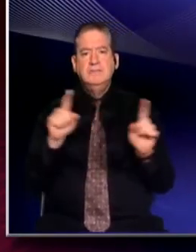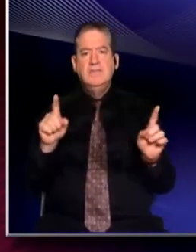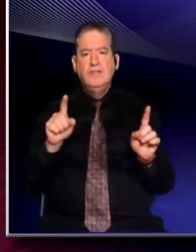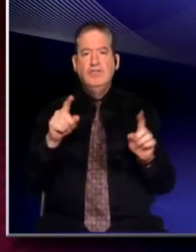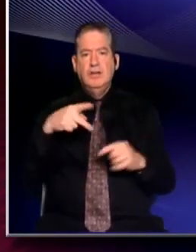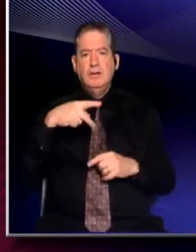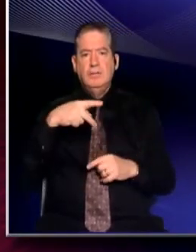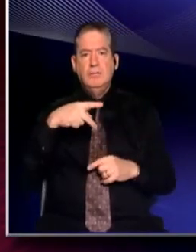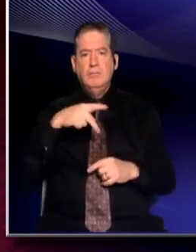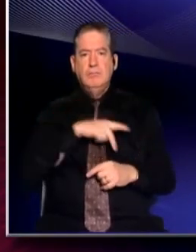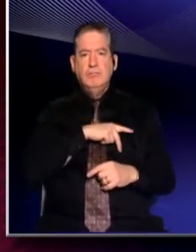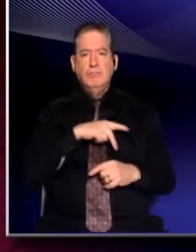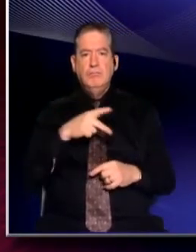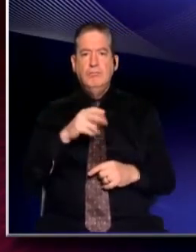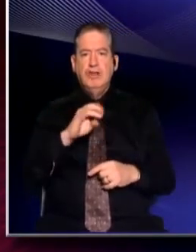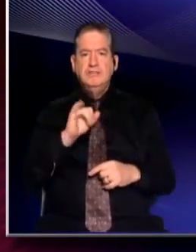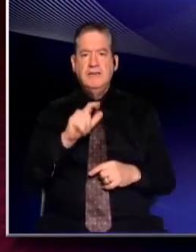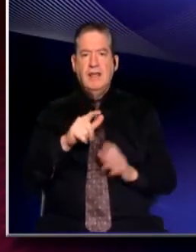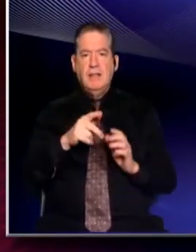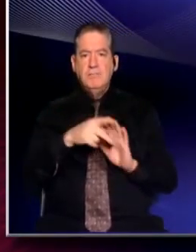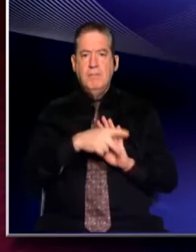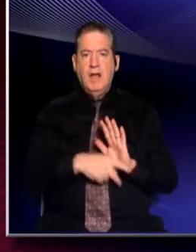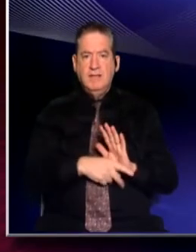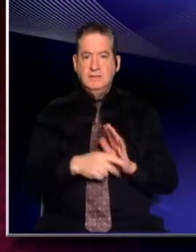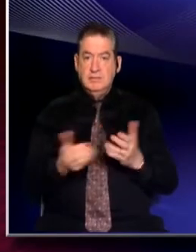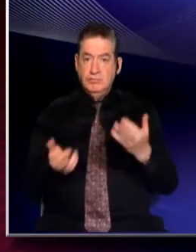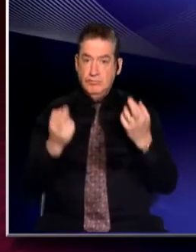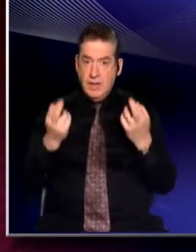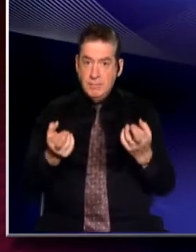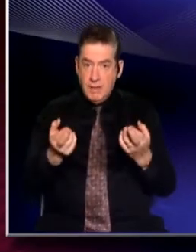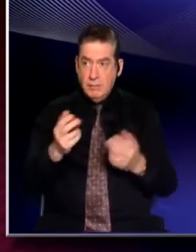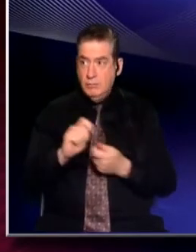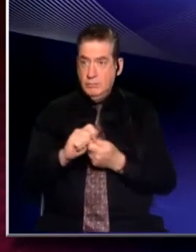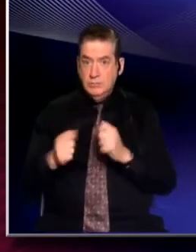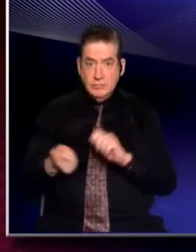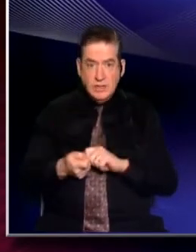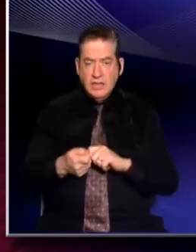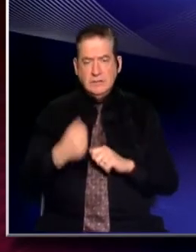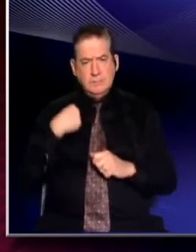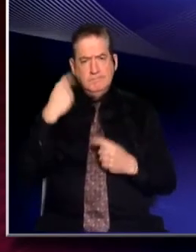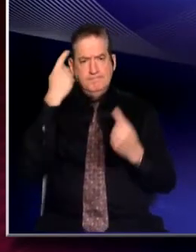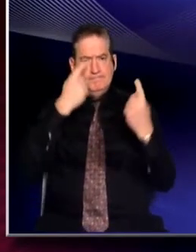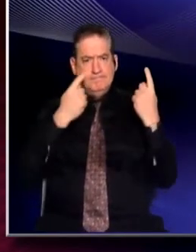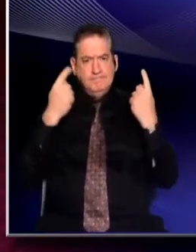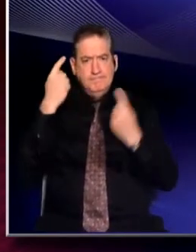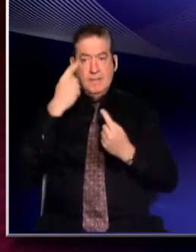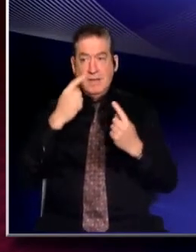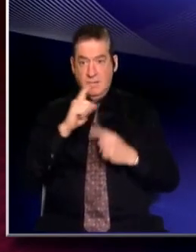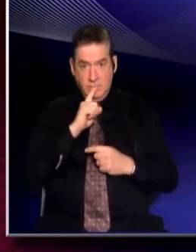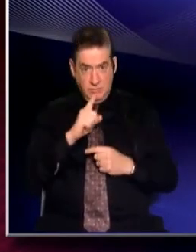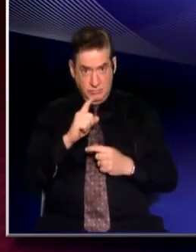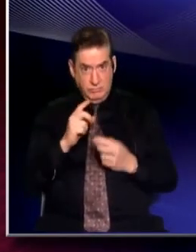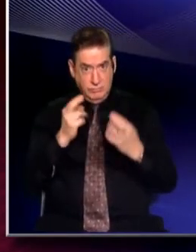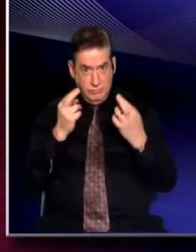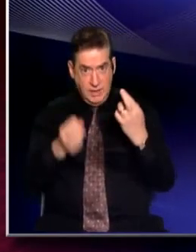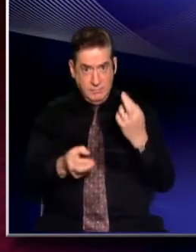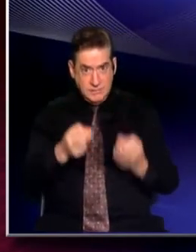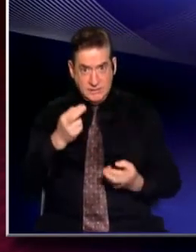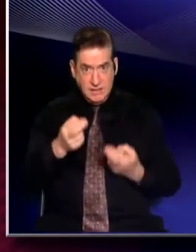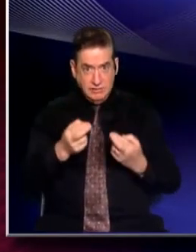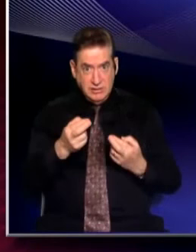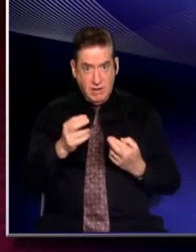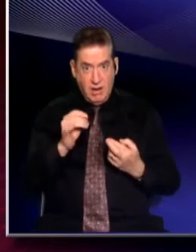personnel policies that are being recommended or changed. I was wondering if they are recommendations